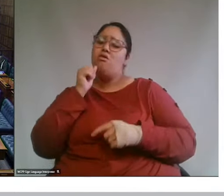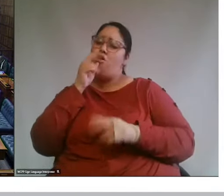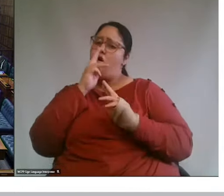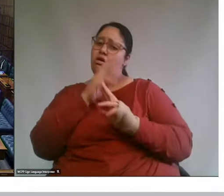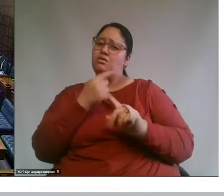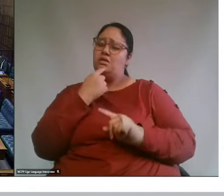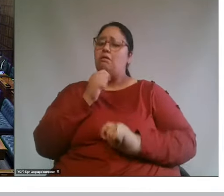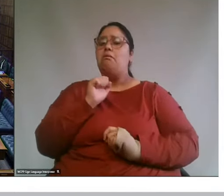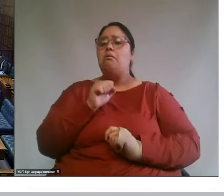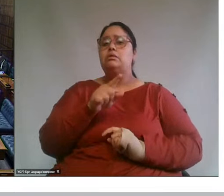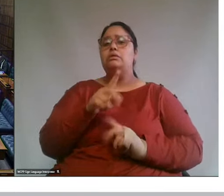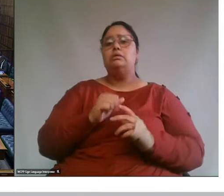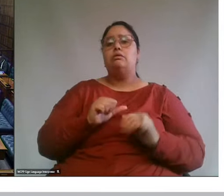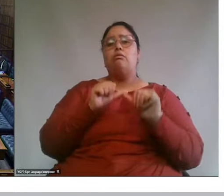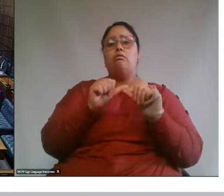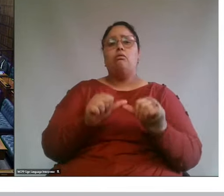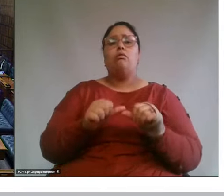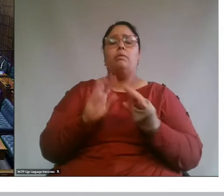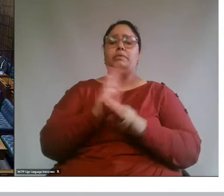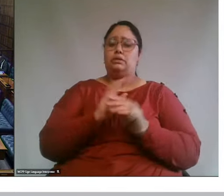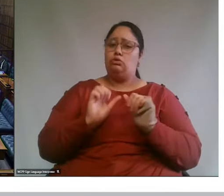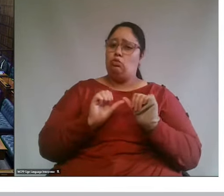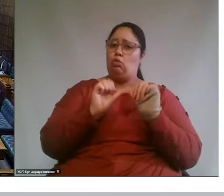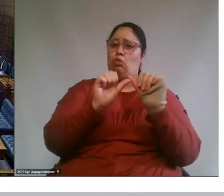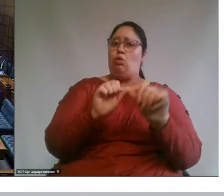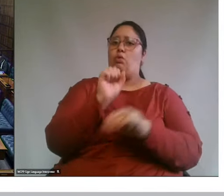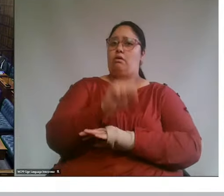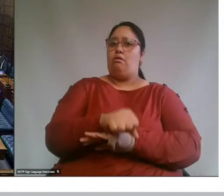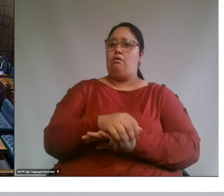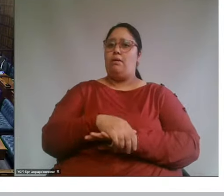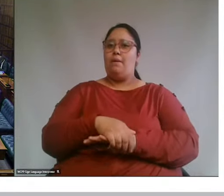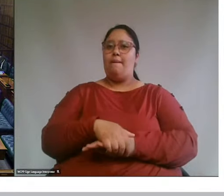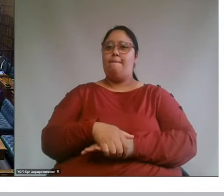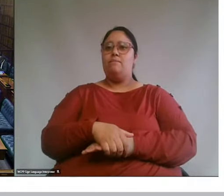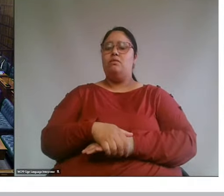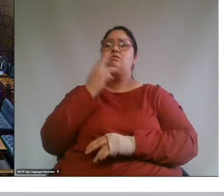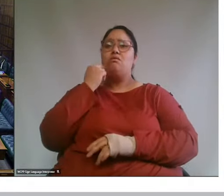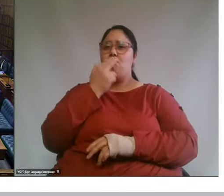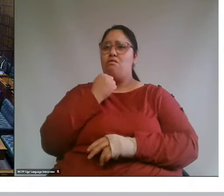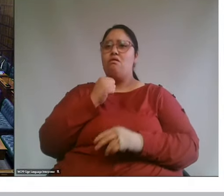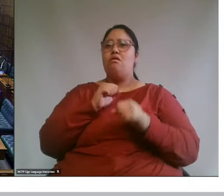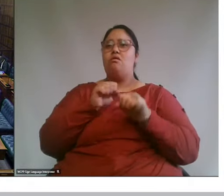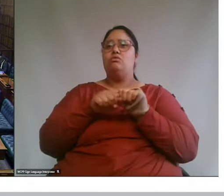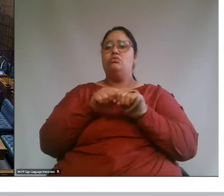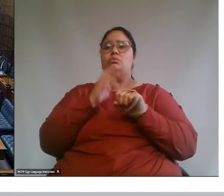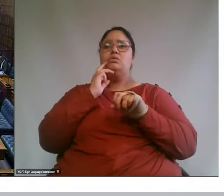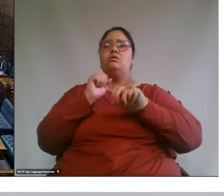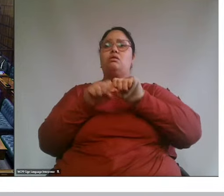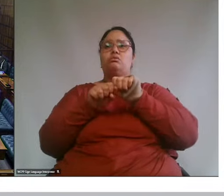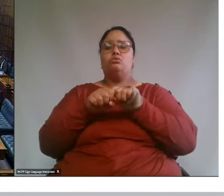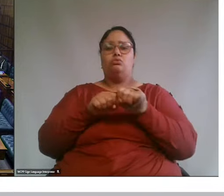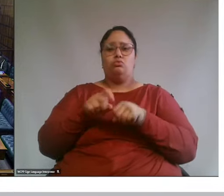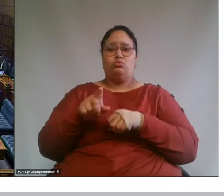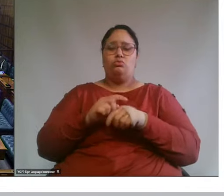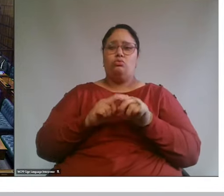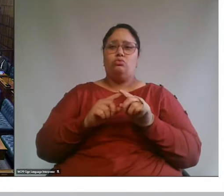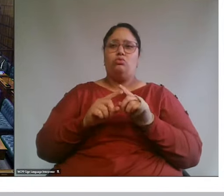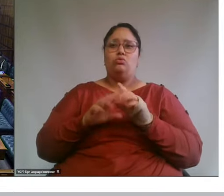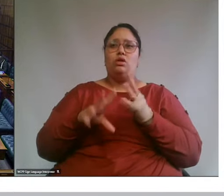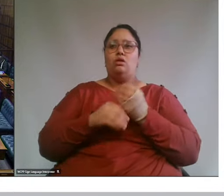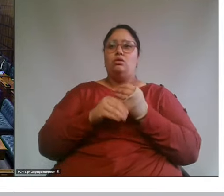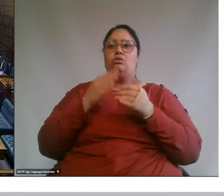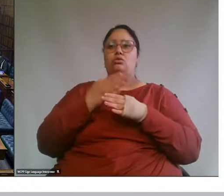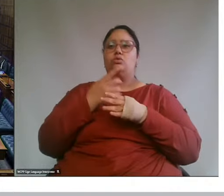that this is keeping my business going and this is part of my growth and I don't necessarily have any additional jobs to